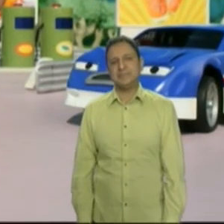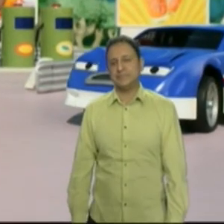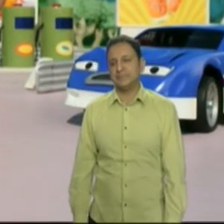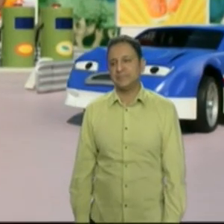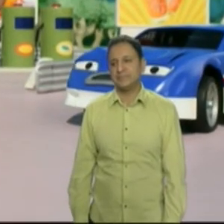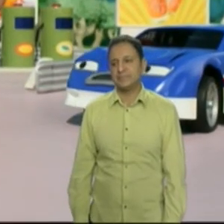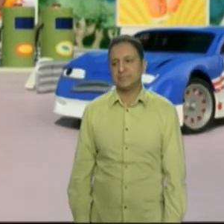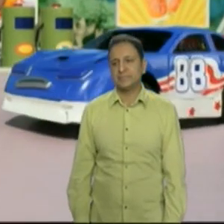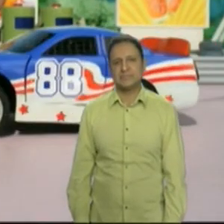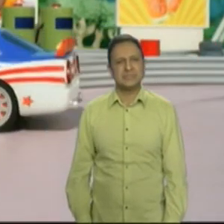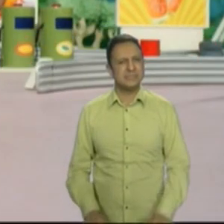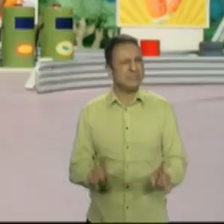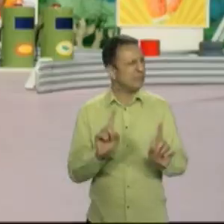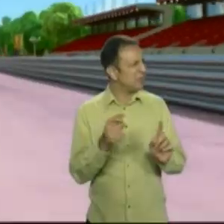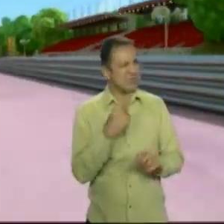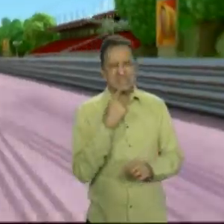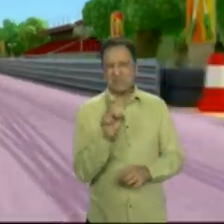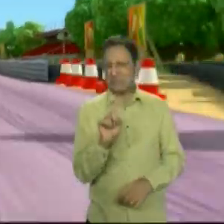this?